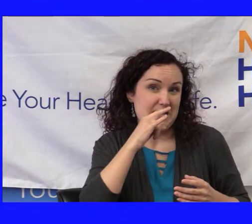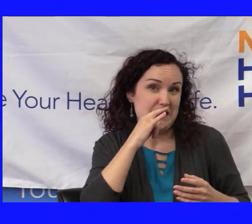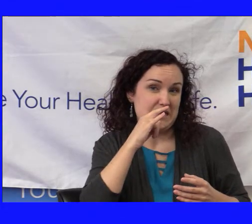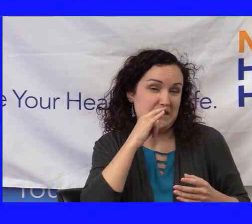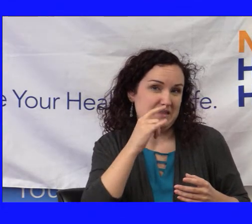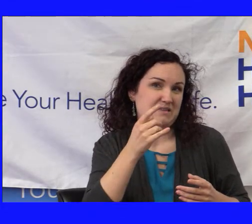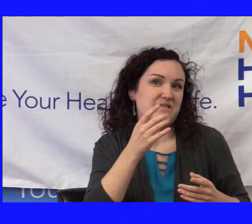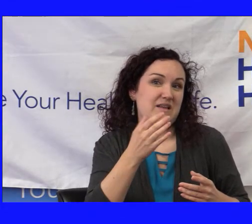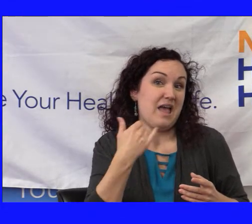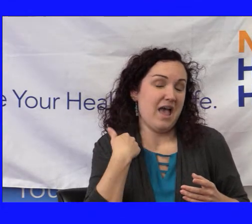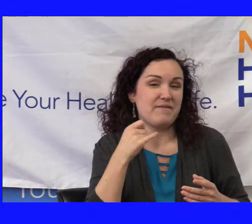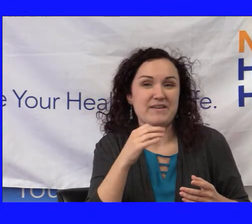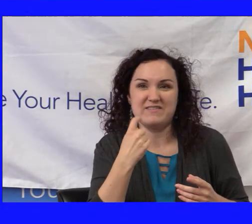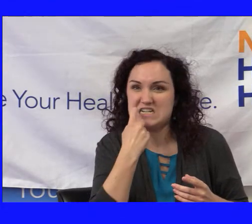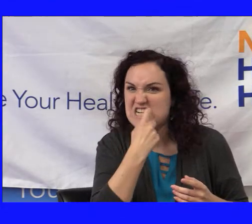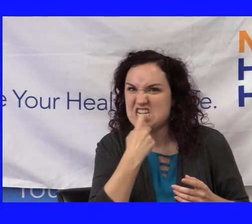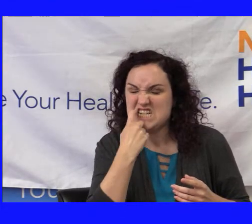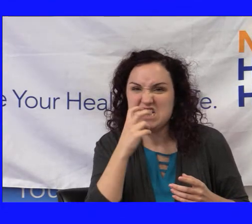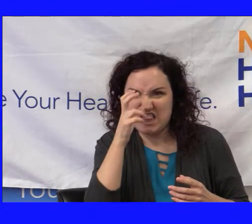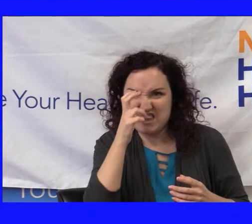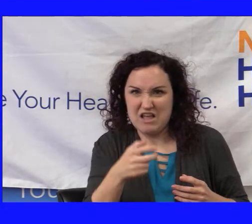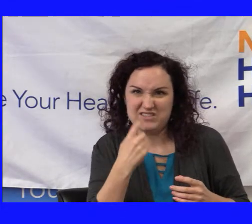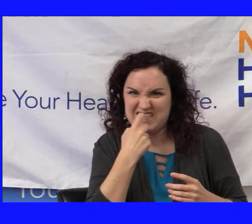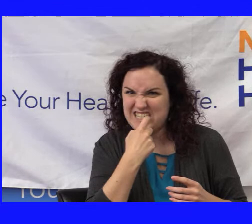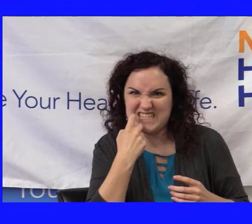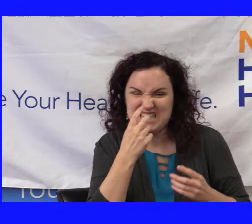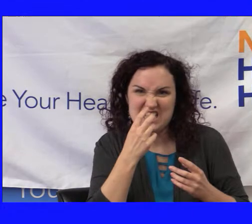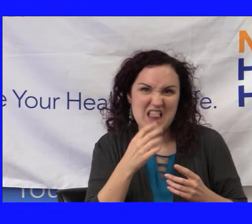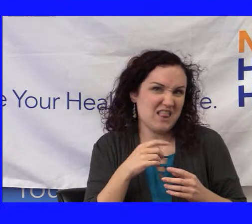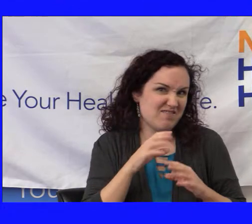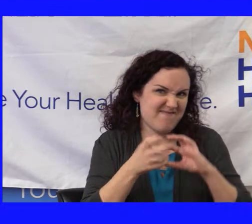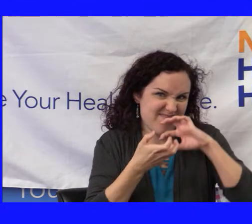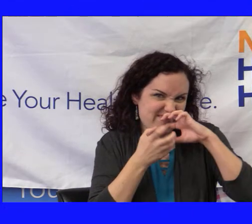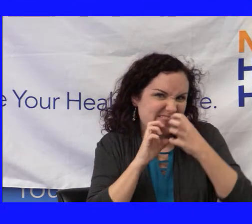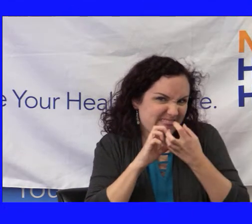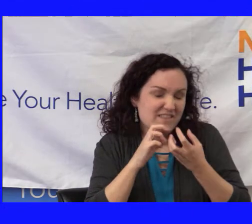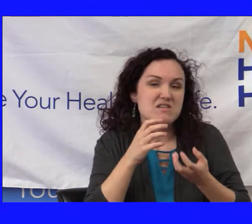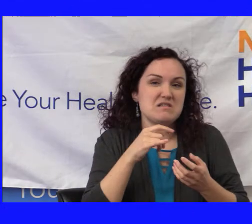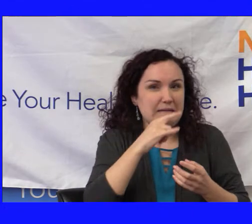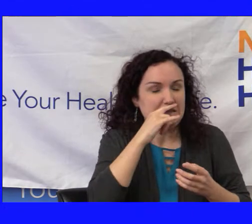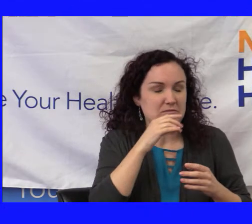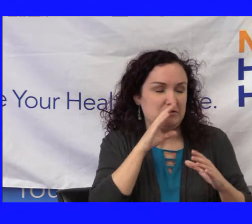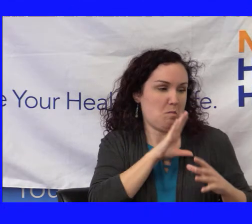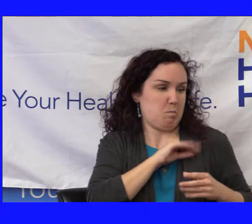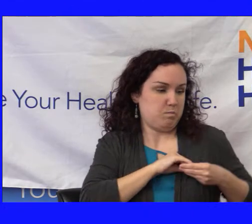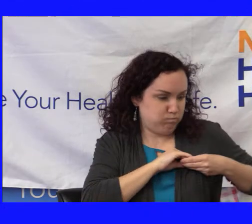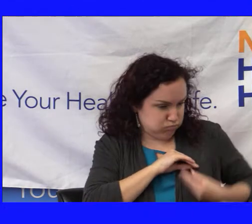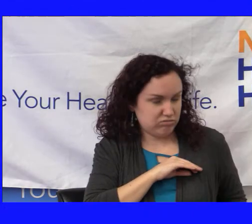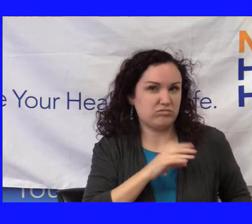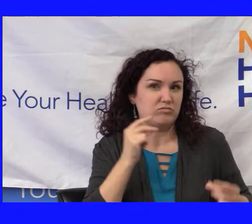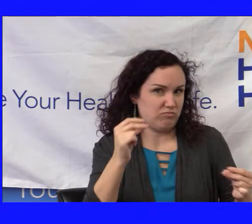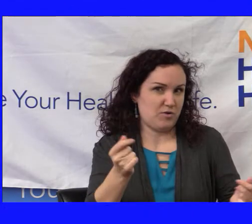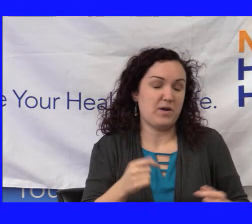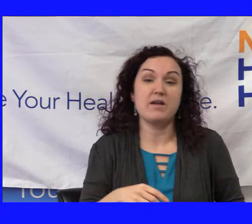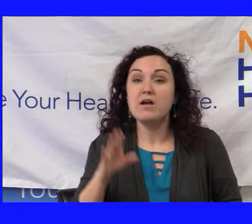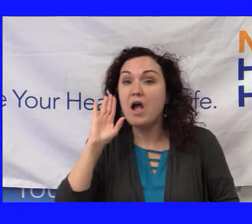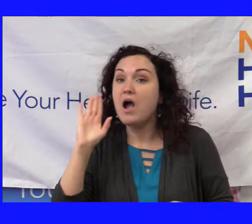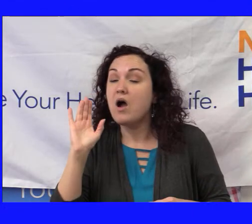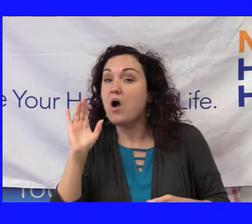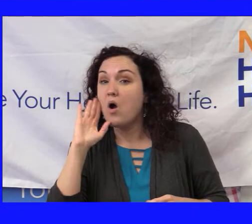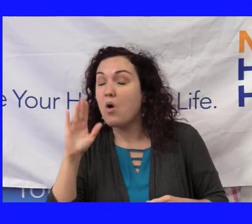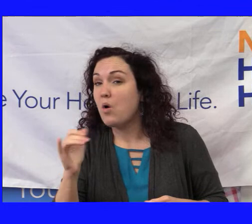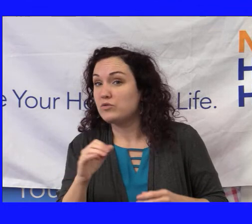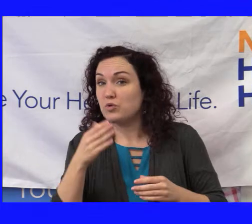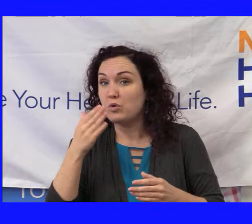dental care. And two, I know that for the homeless,